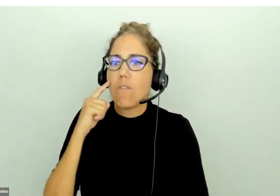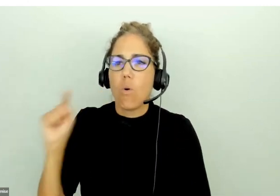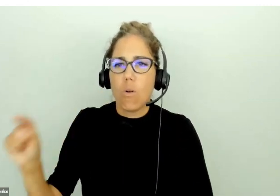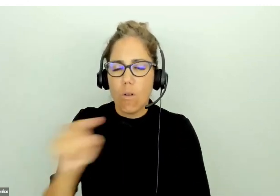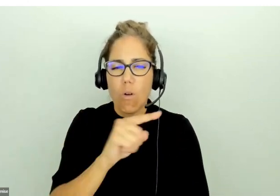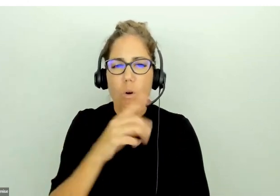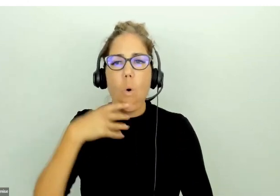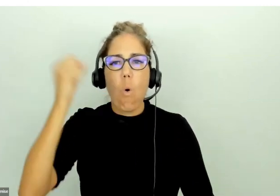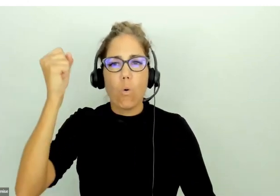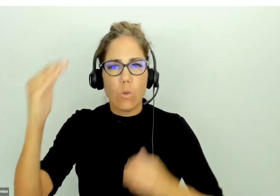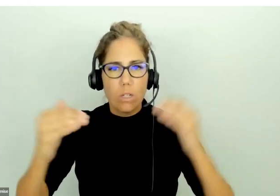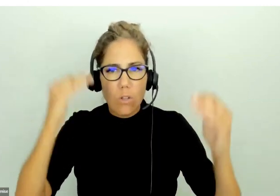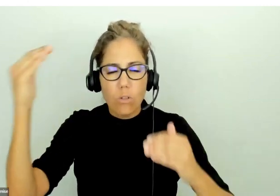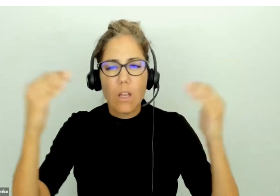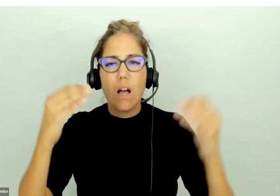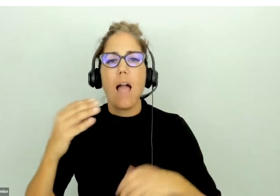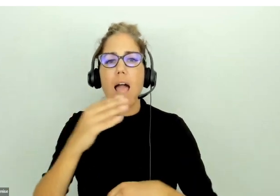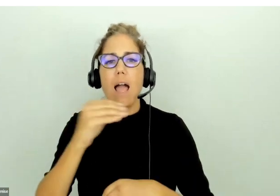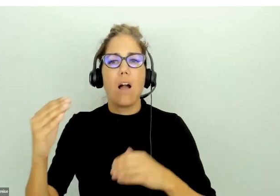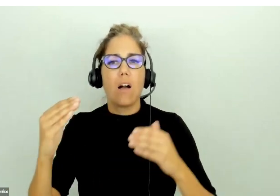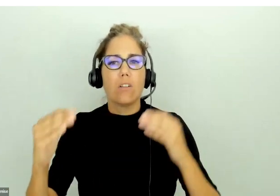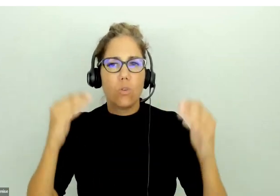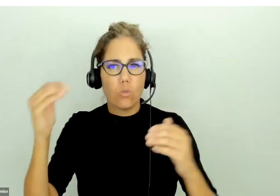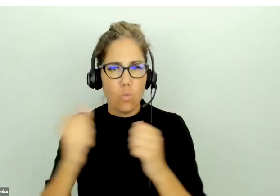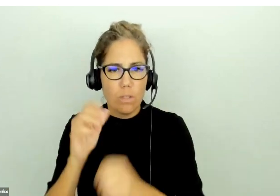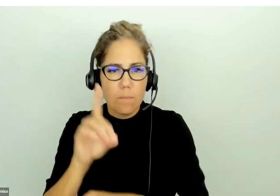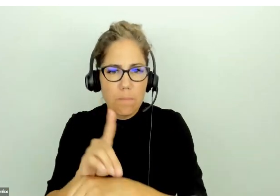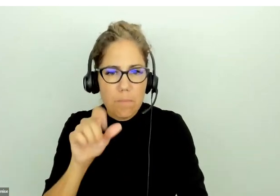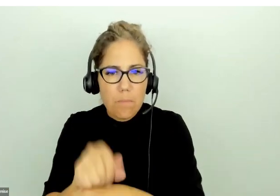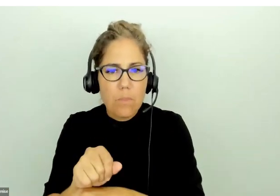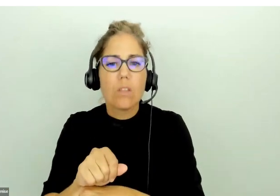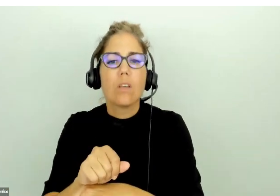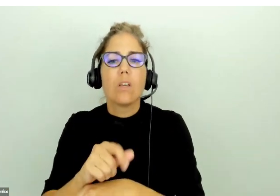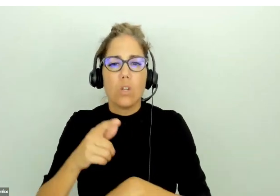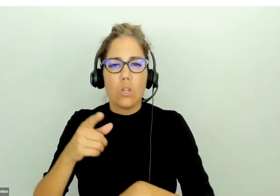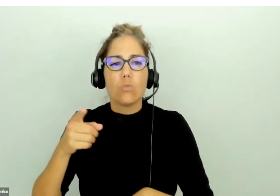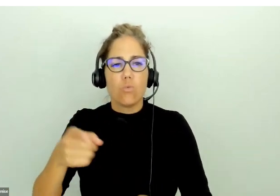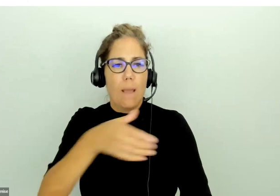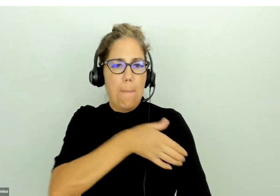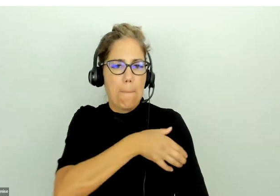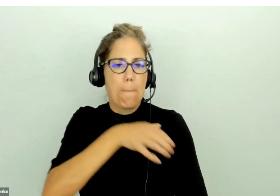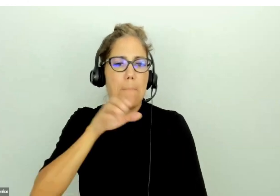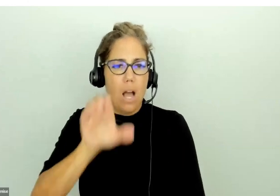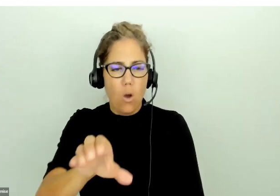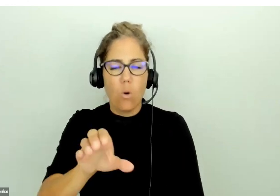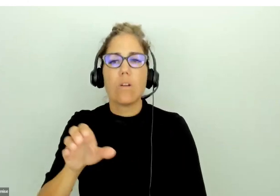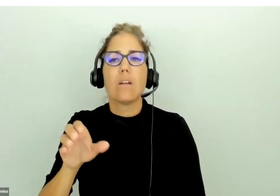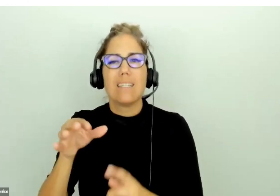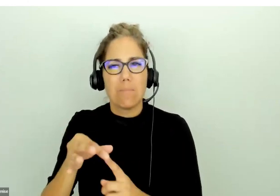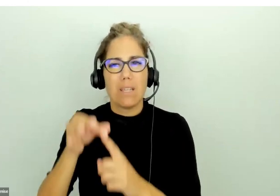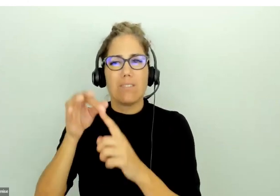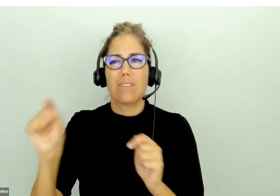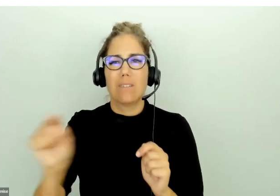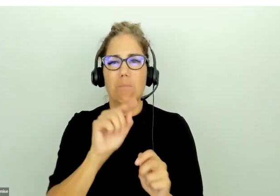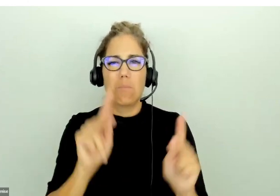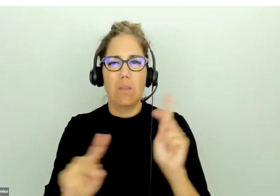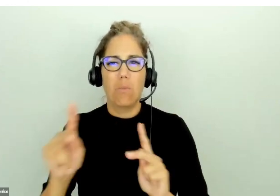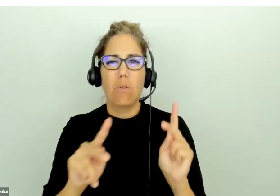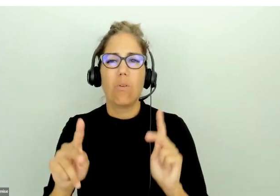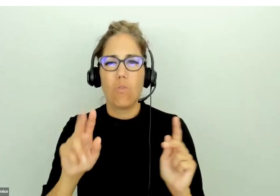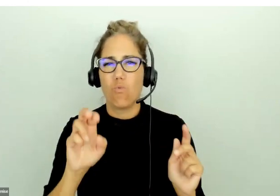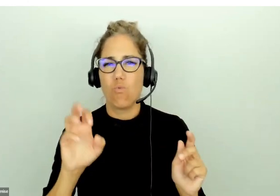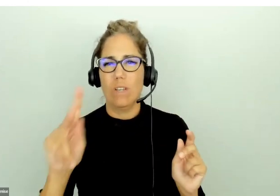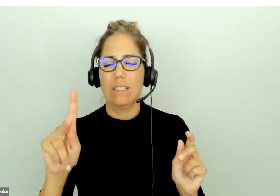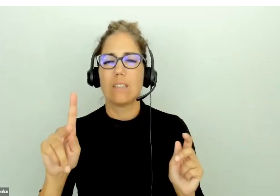and empower those with and at risk for chronic disease, particularly individuals with diabetes. So if we go